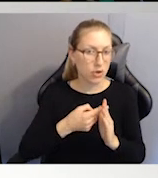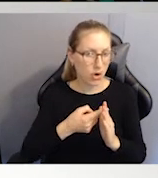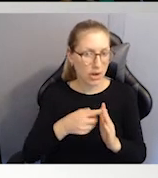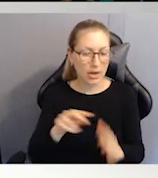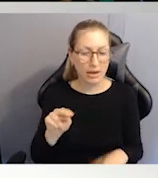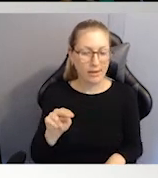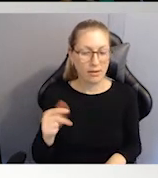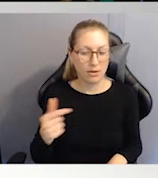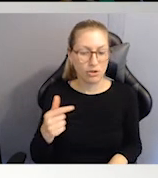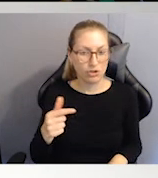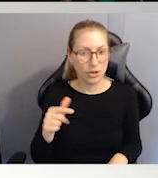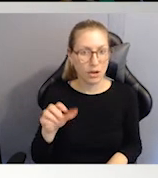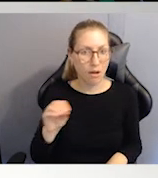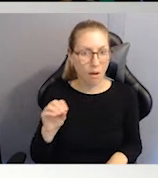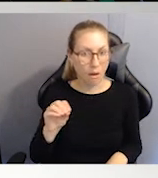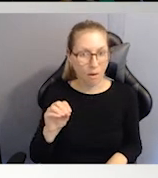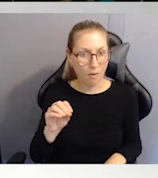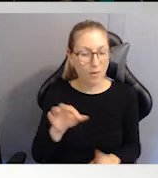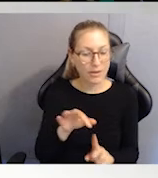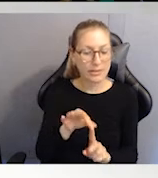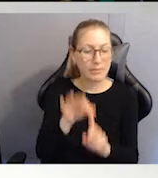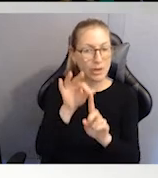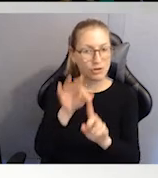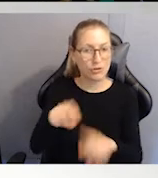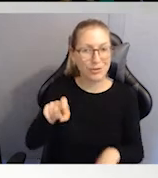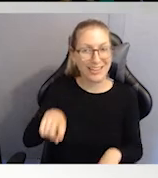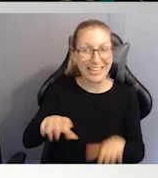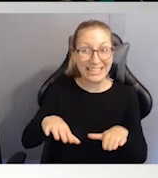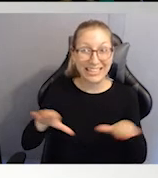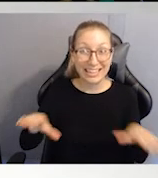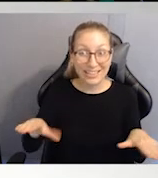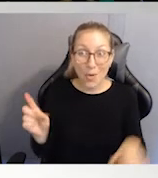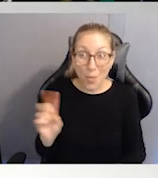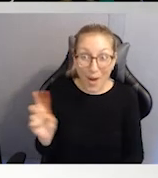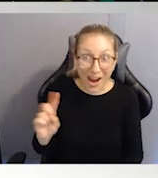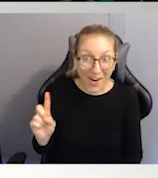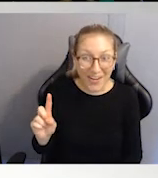for special needs children in India. So,